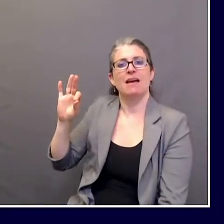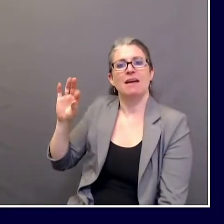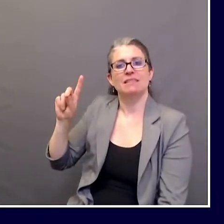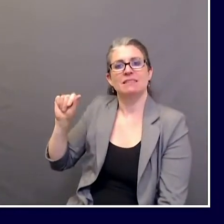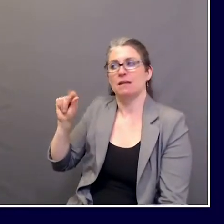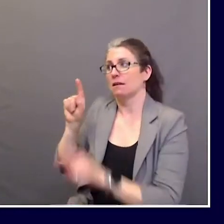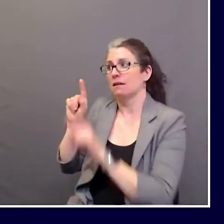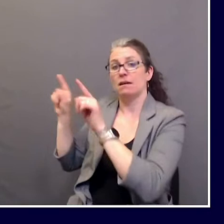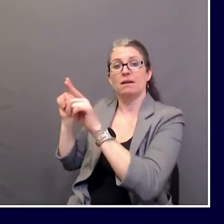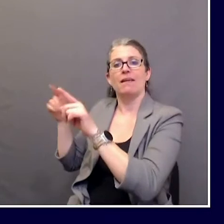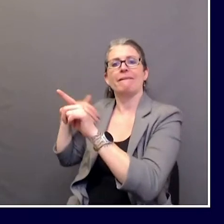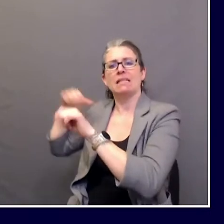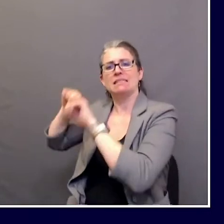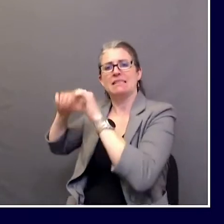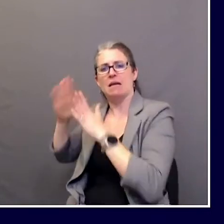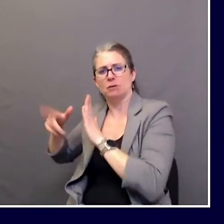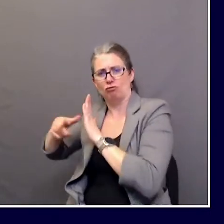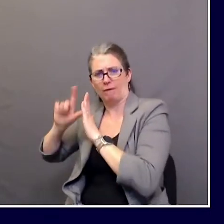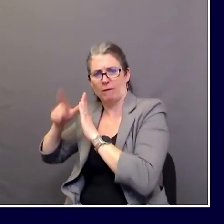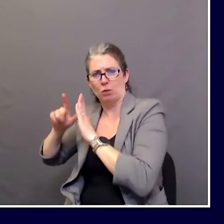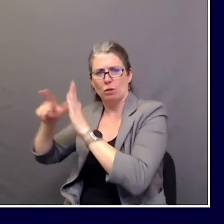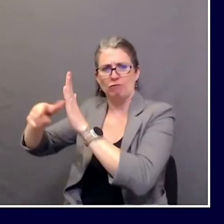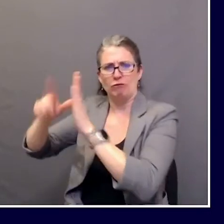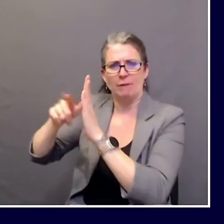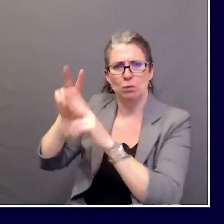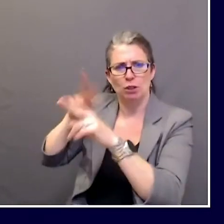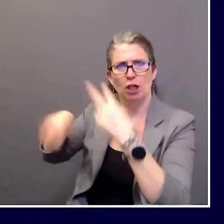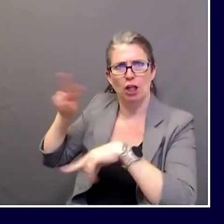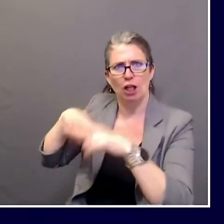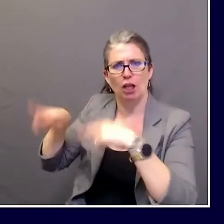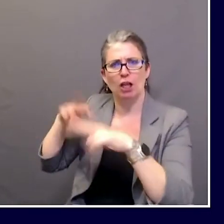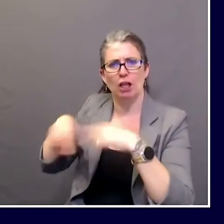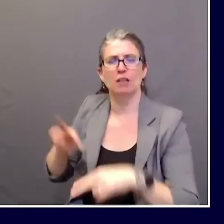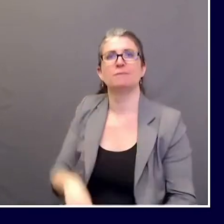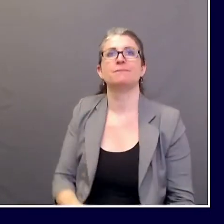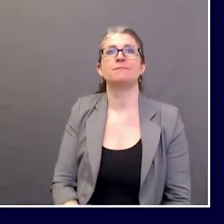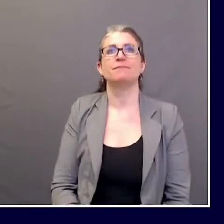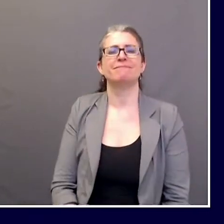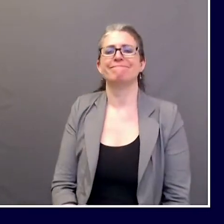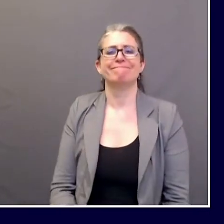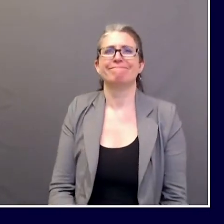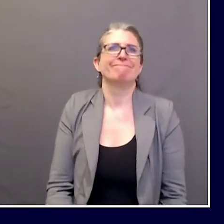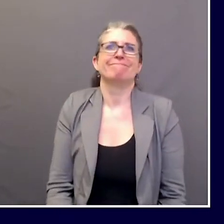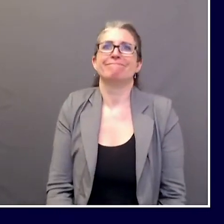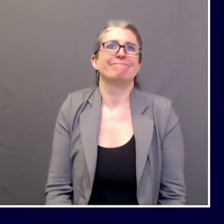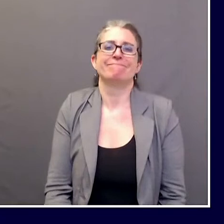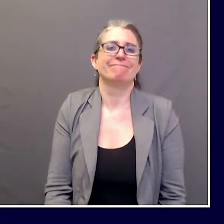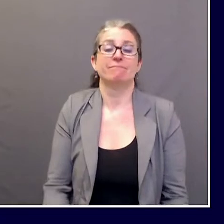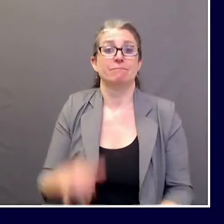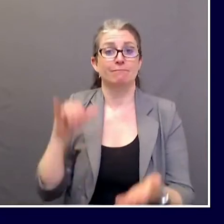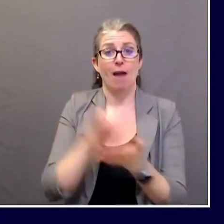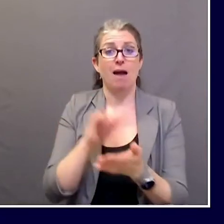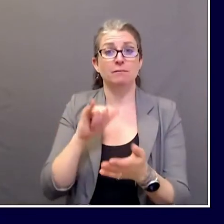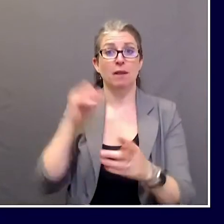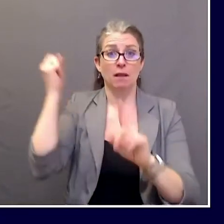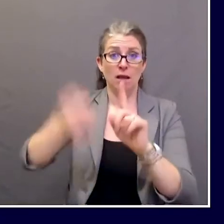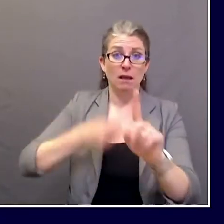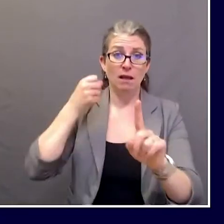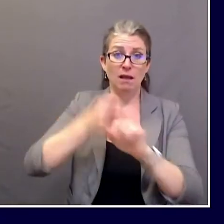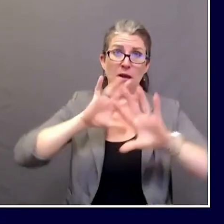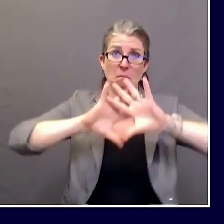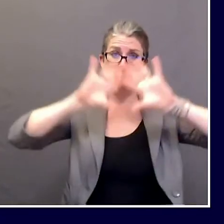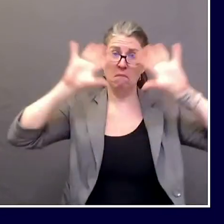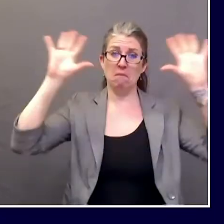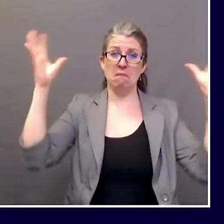dying. It's impossible to predict or speculate, Brian, as to what might happen with the pause or when we might go from pause to